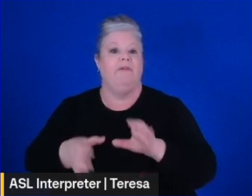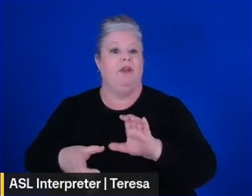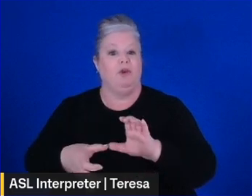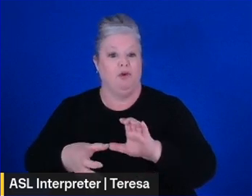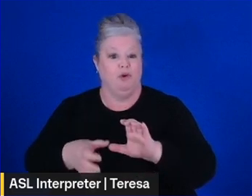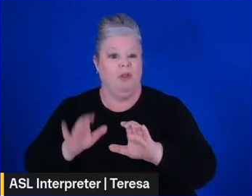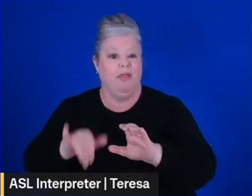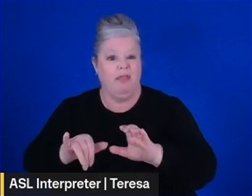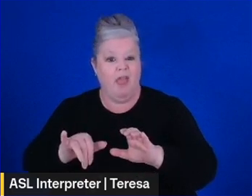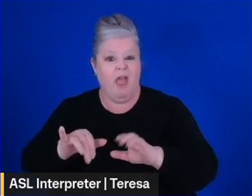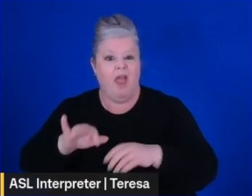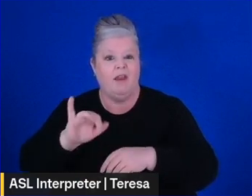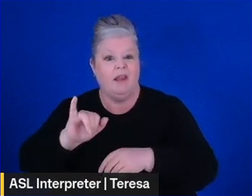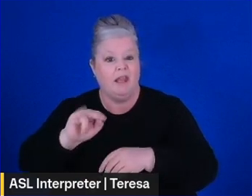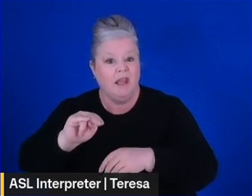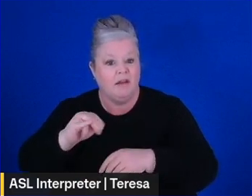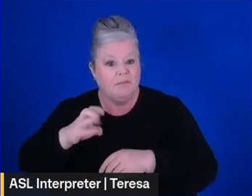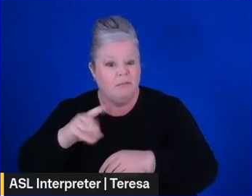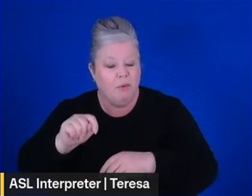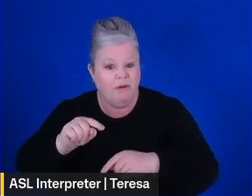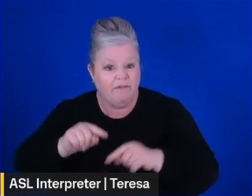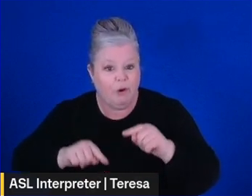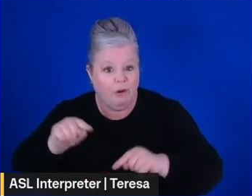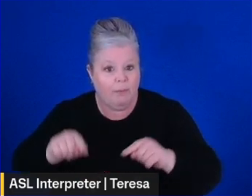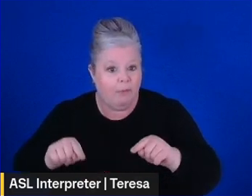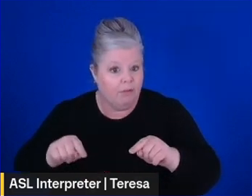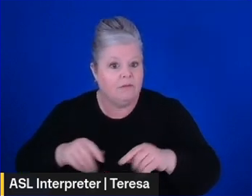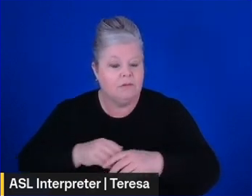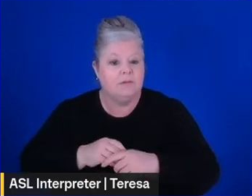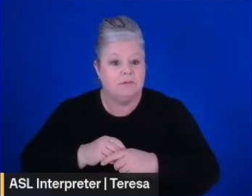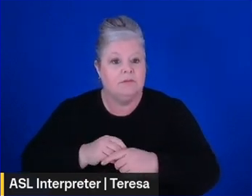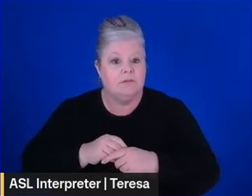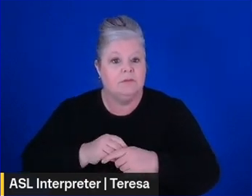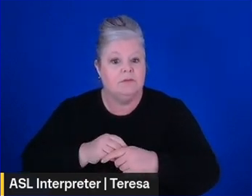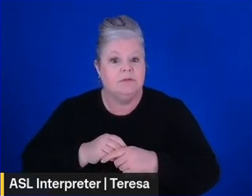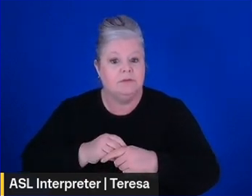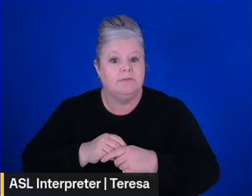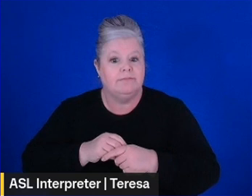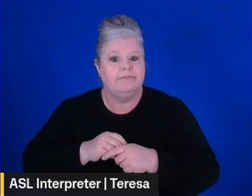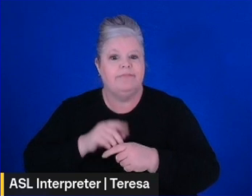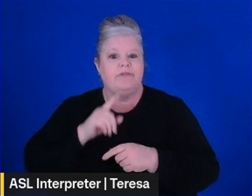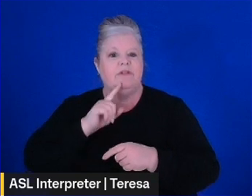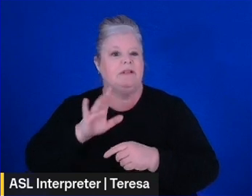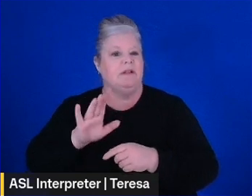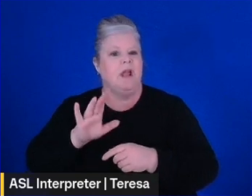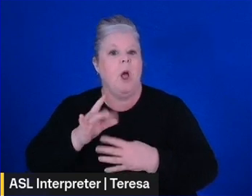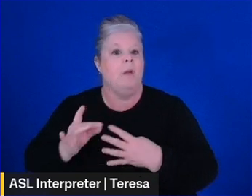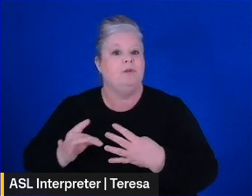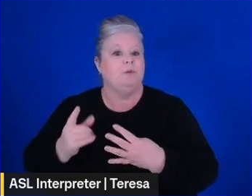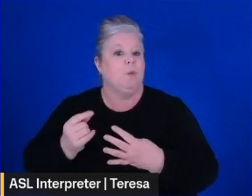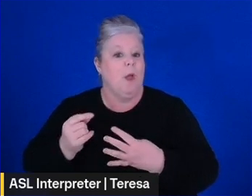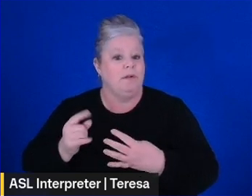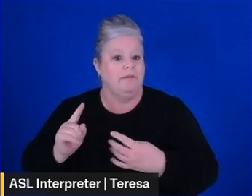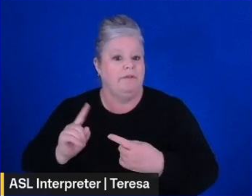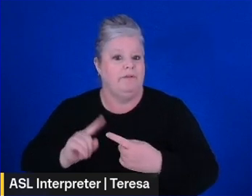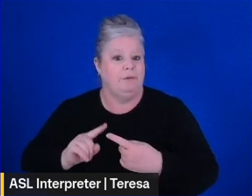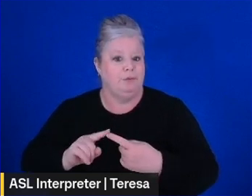variable for this template. So you have two options here. The first option is you